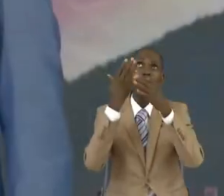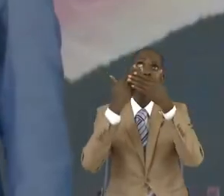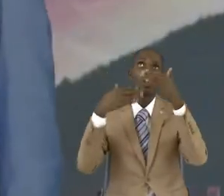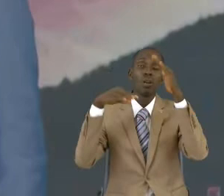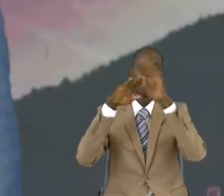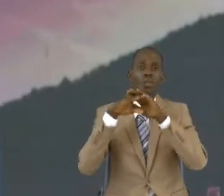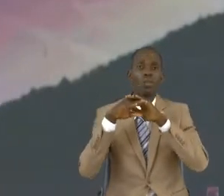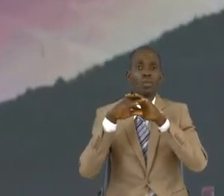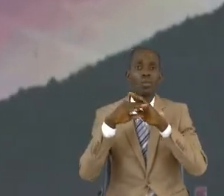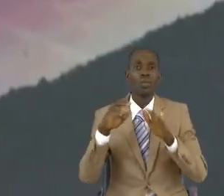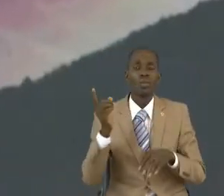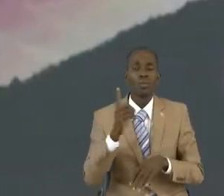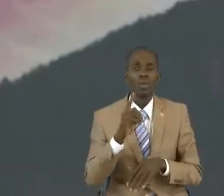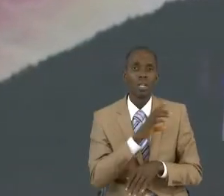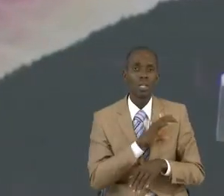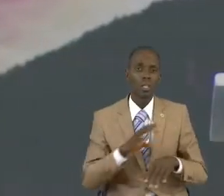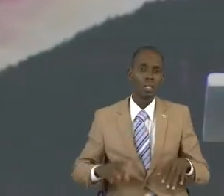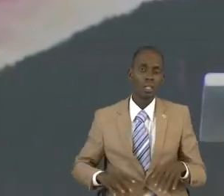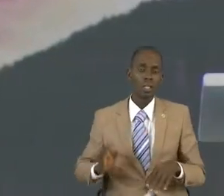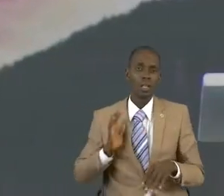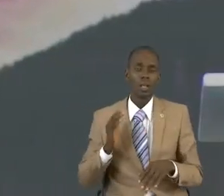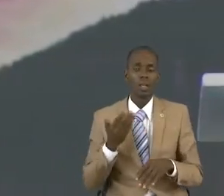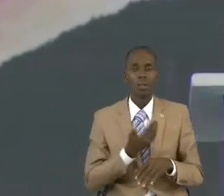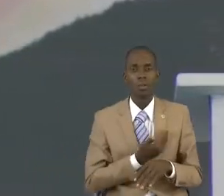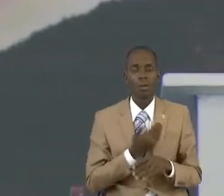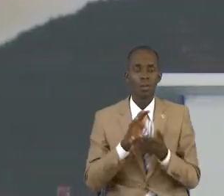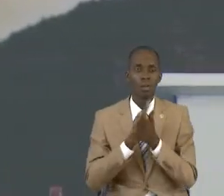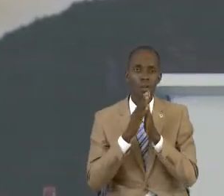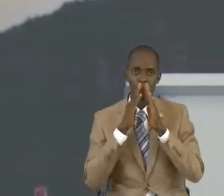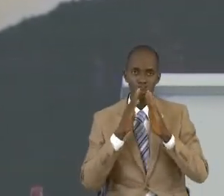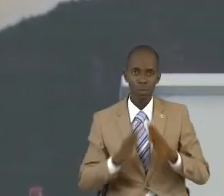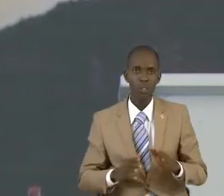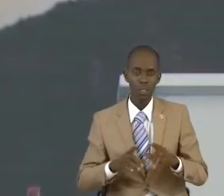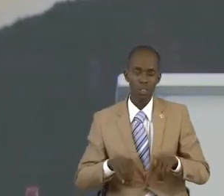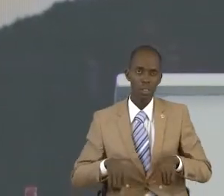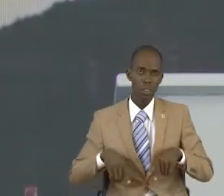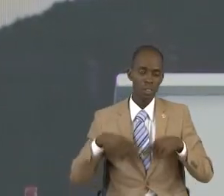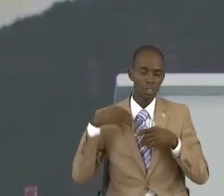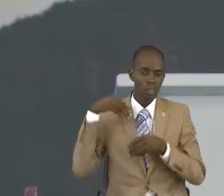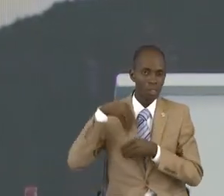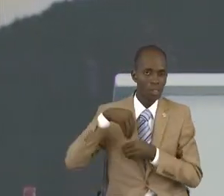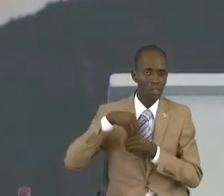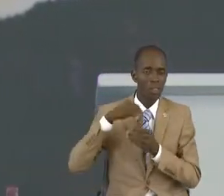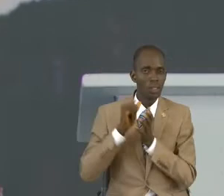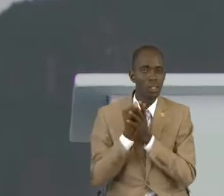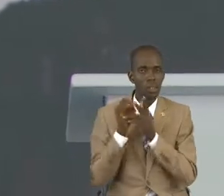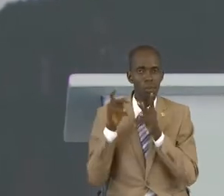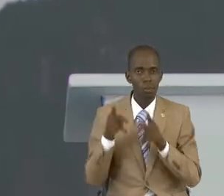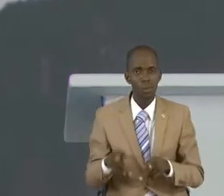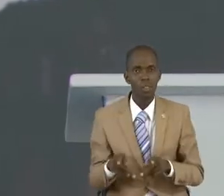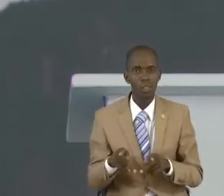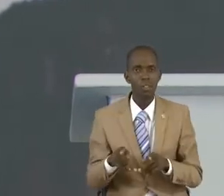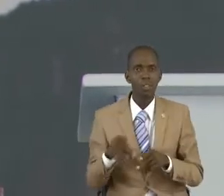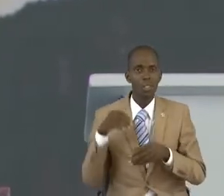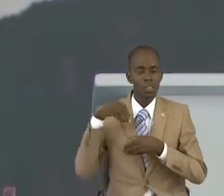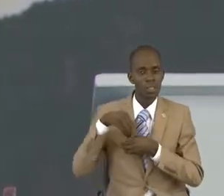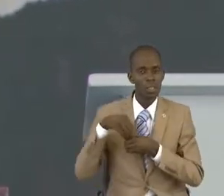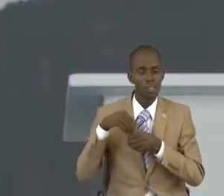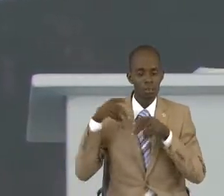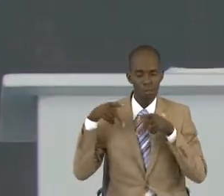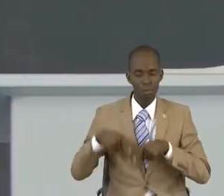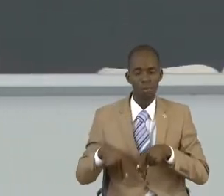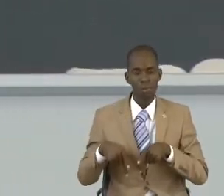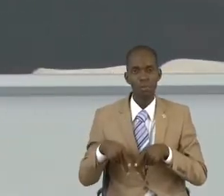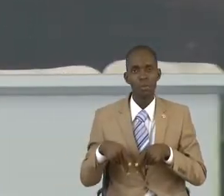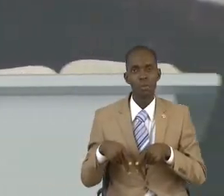our peace, living on the inside of him, on the inside of her, will